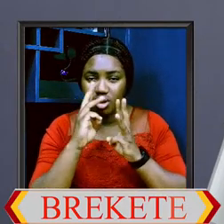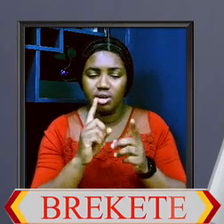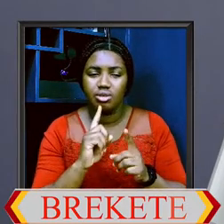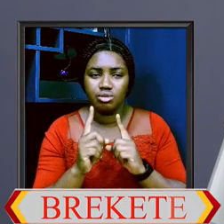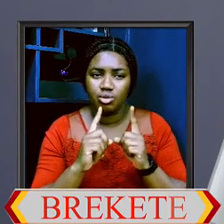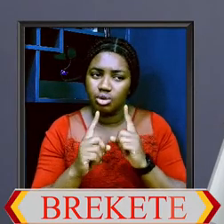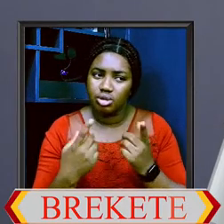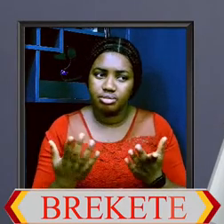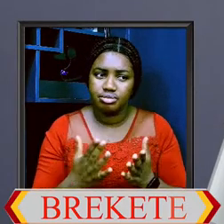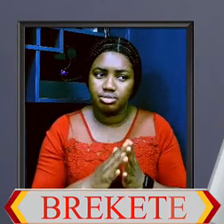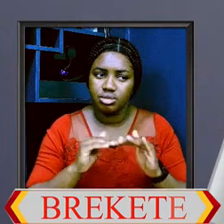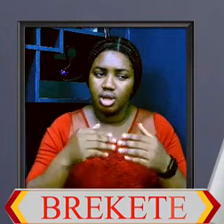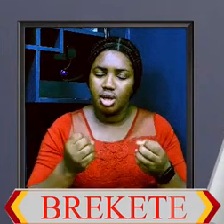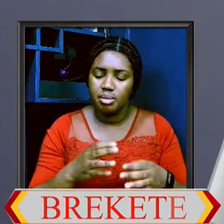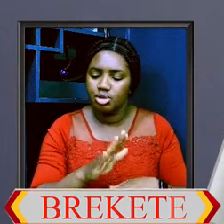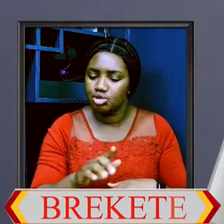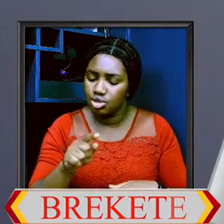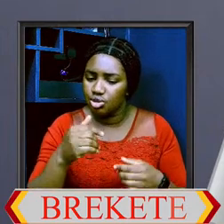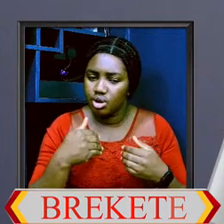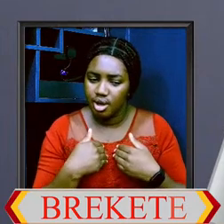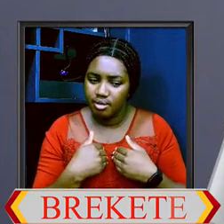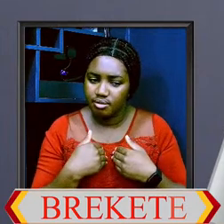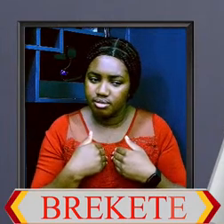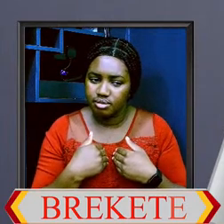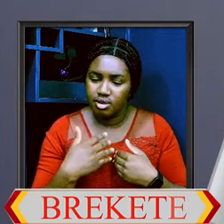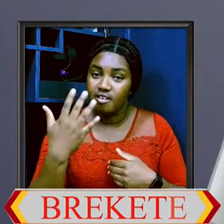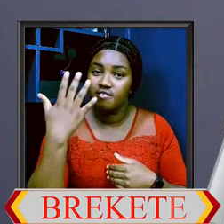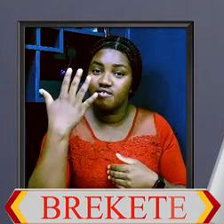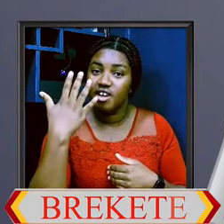okay how many children will I